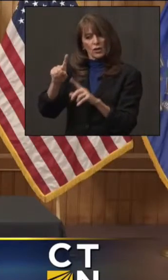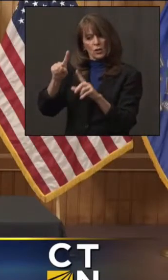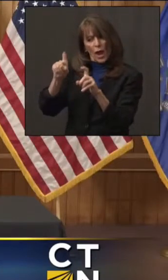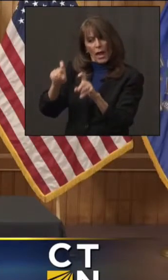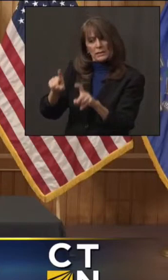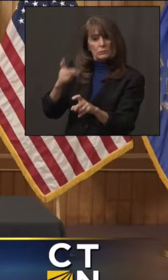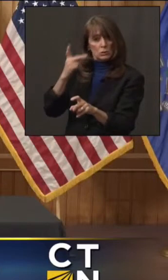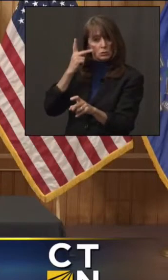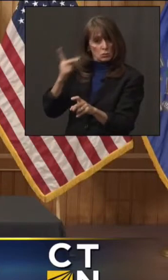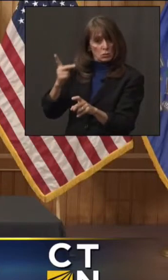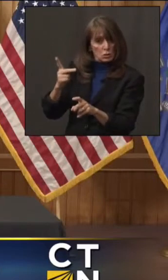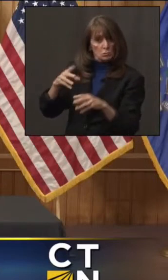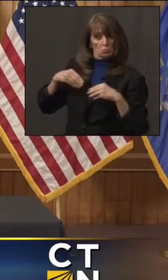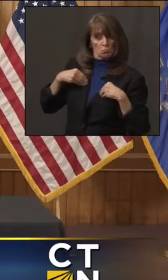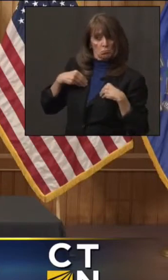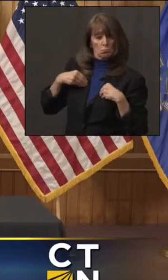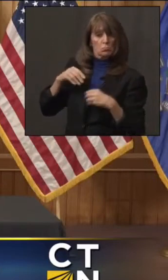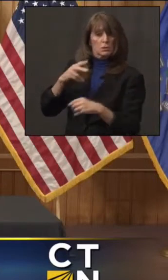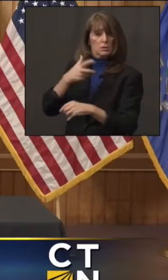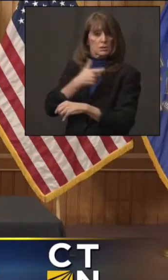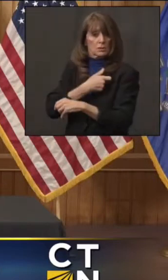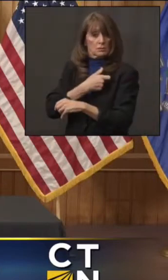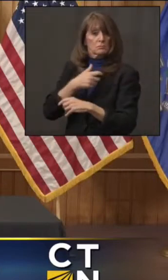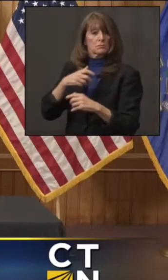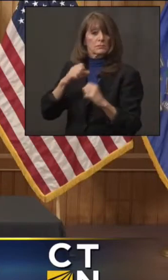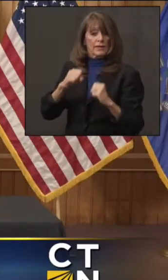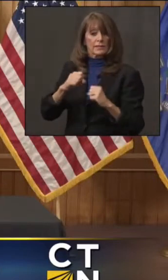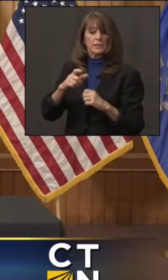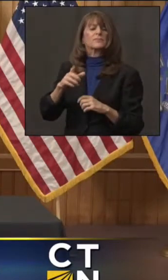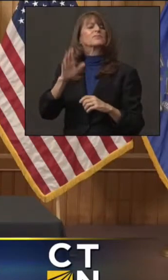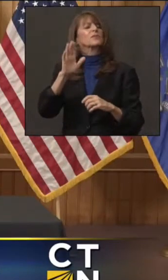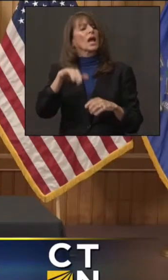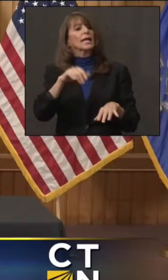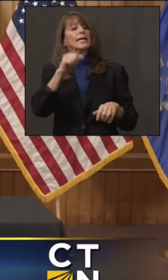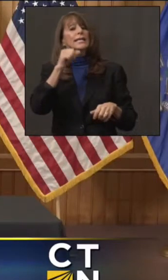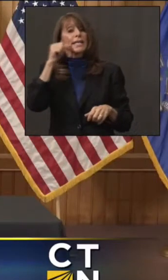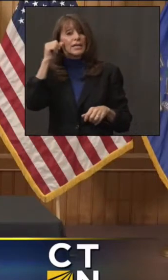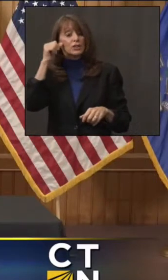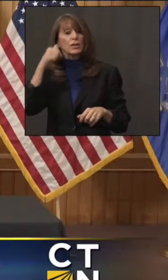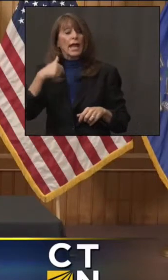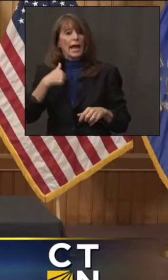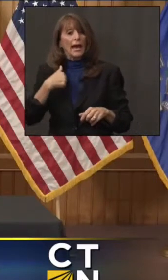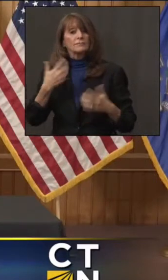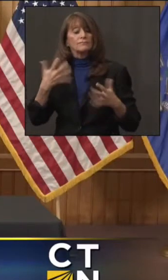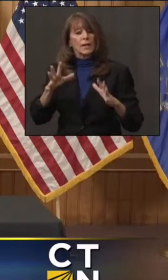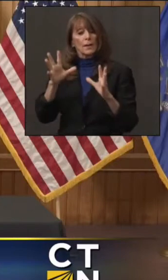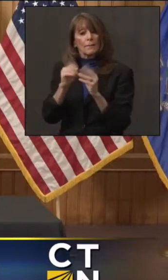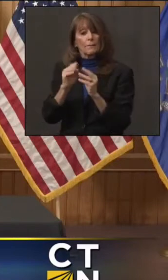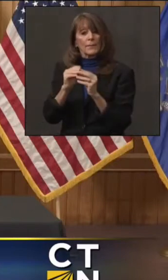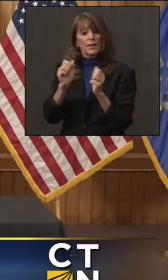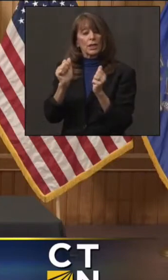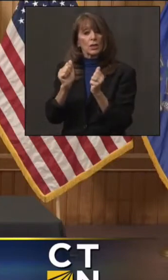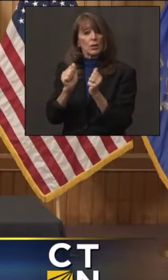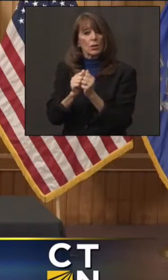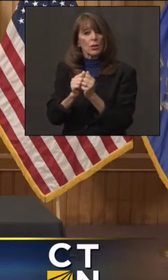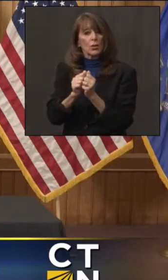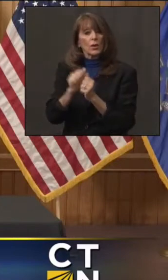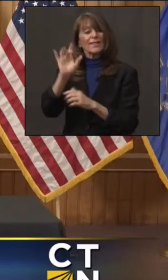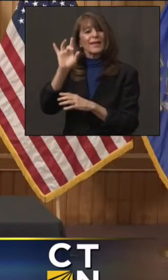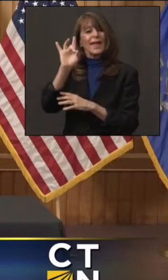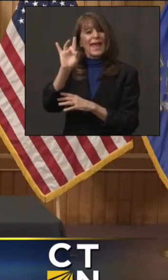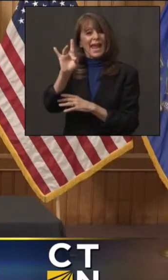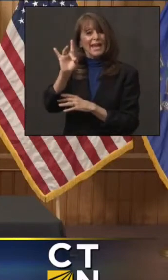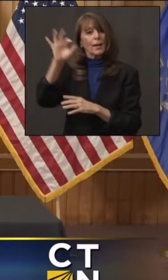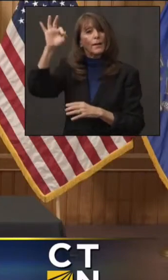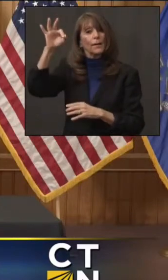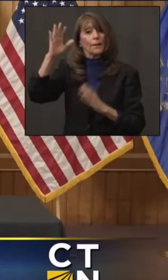Absolutely. So I've had a number of conversations. In fact, on yesterday, I had the opportunity to meet with 8 local